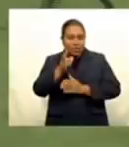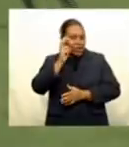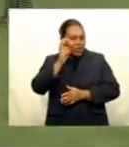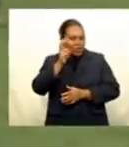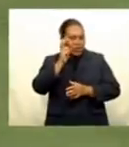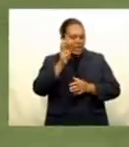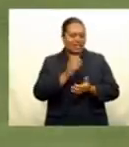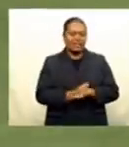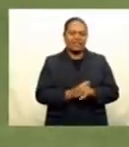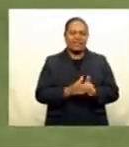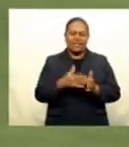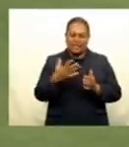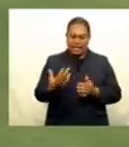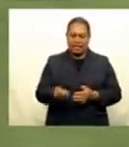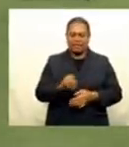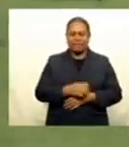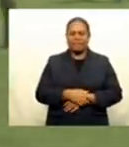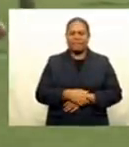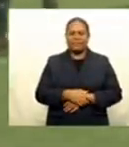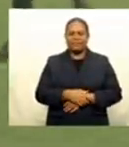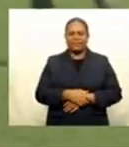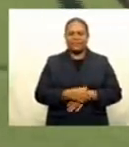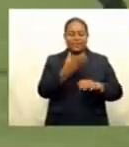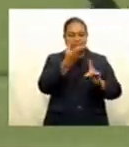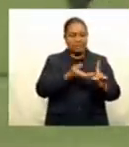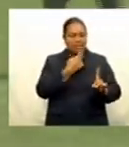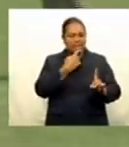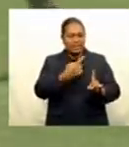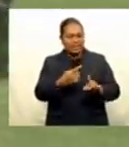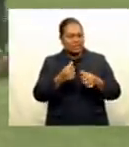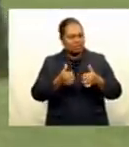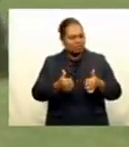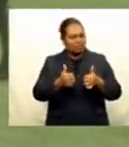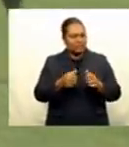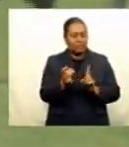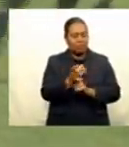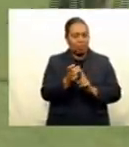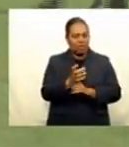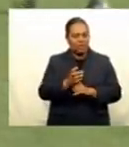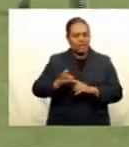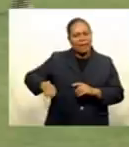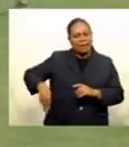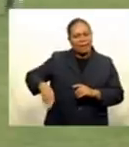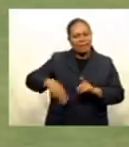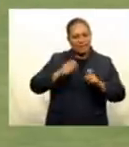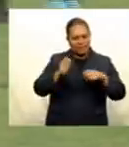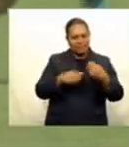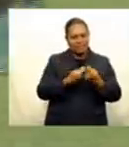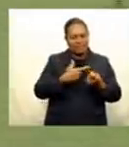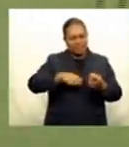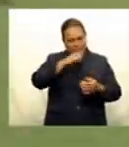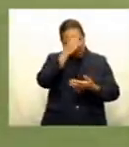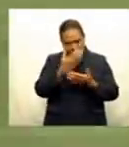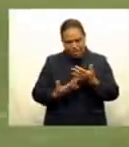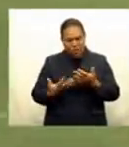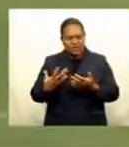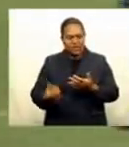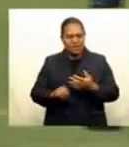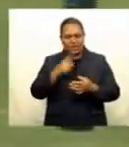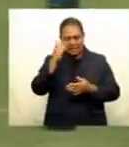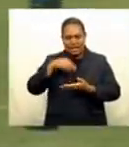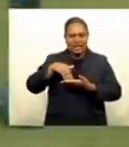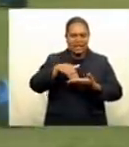he needs to be. Beba adds Nasoko is a significant member of the squad with decent experience in conditioning that will help the